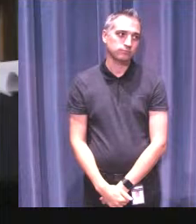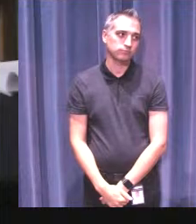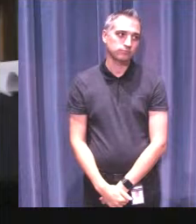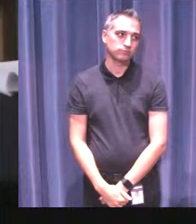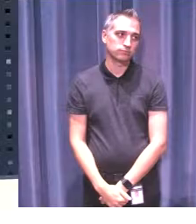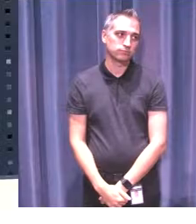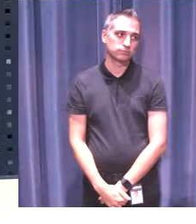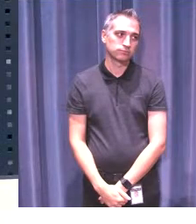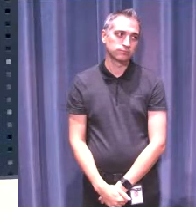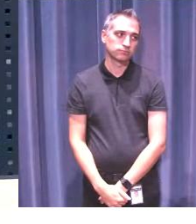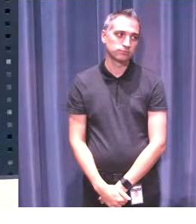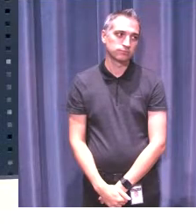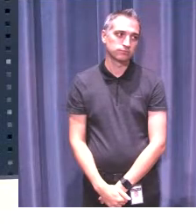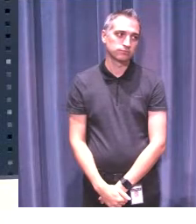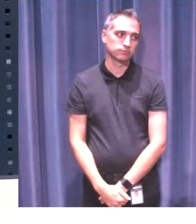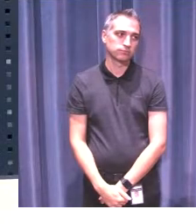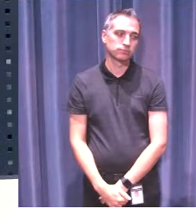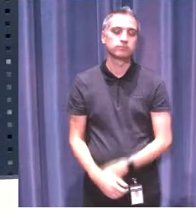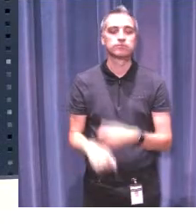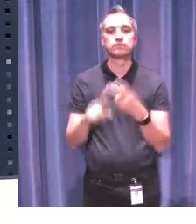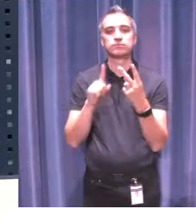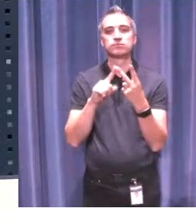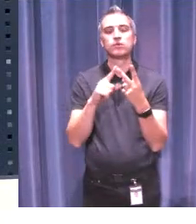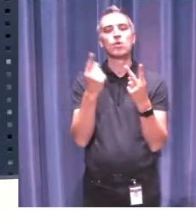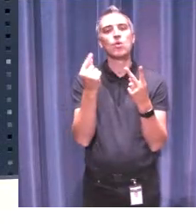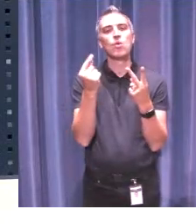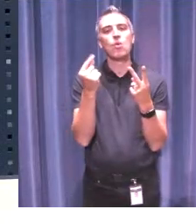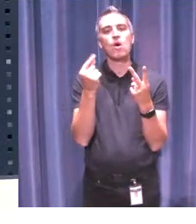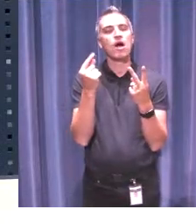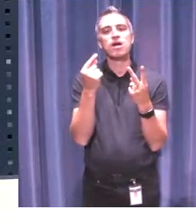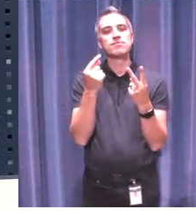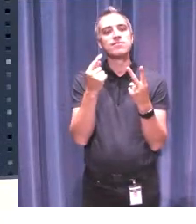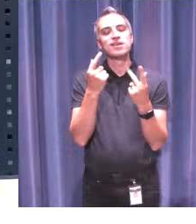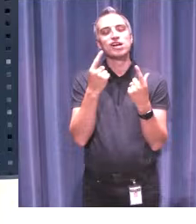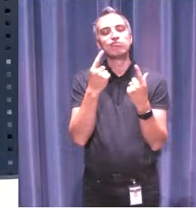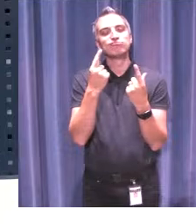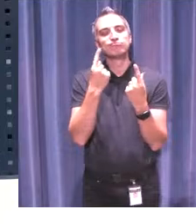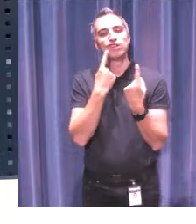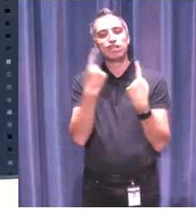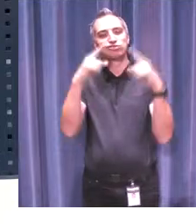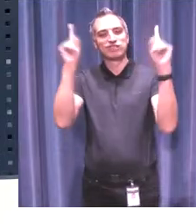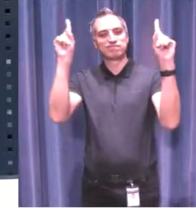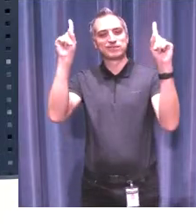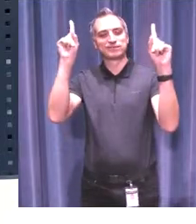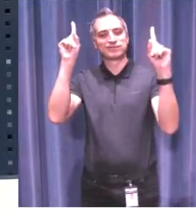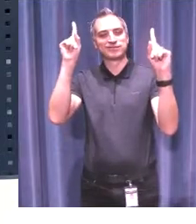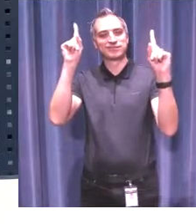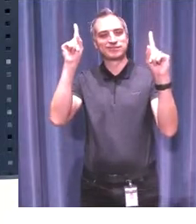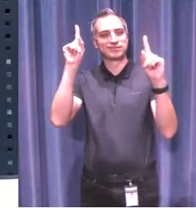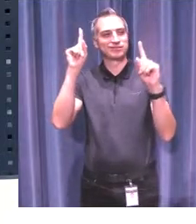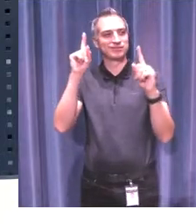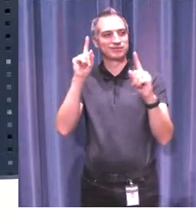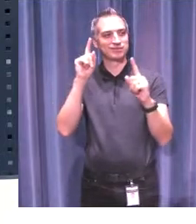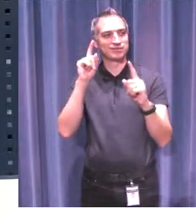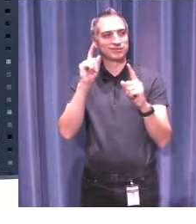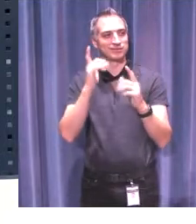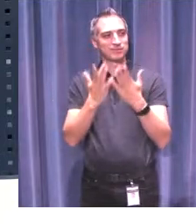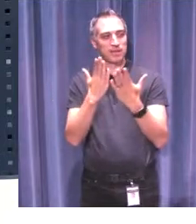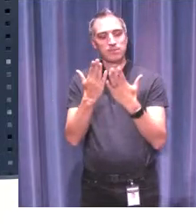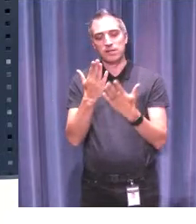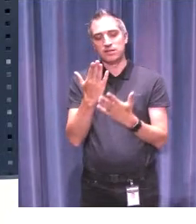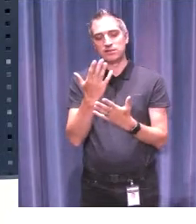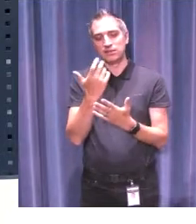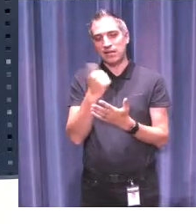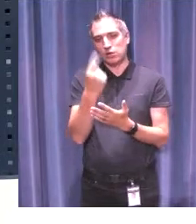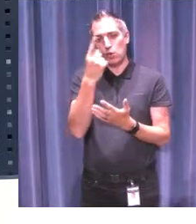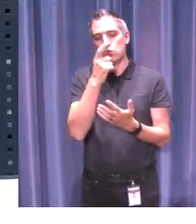What key achievements would you each, how would you, and maybe one will answer, or anyone who has